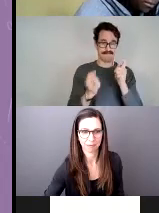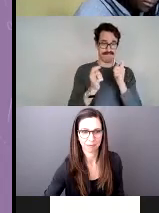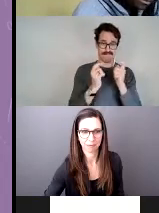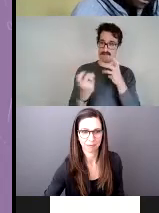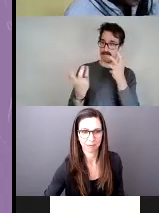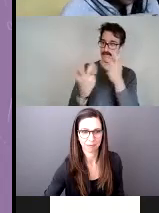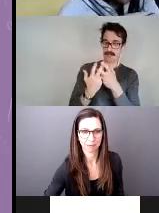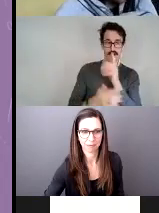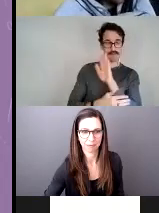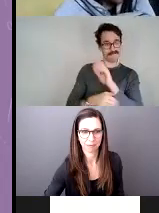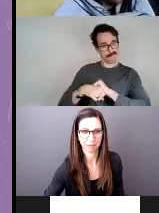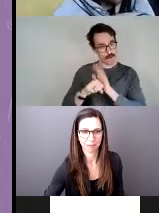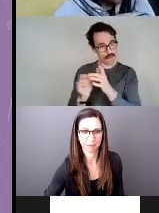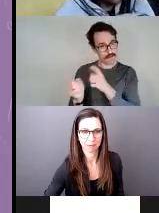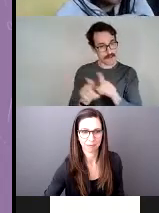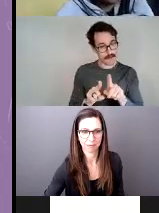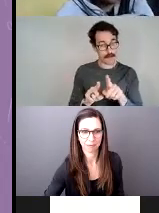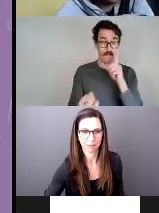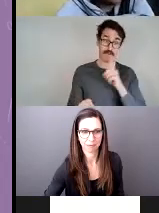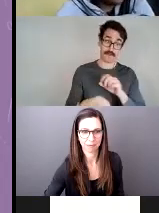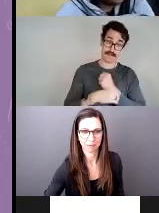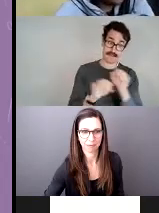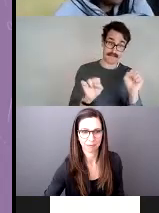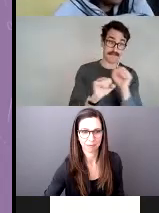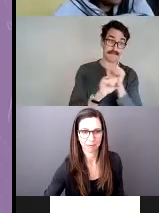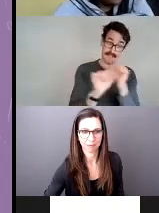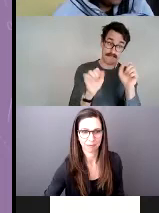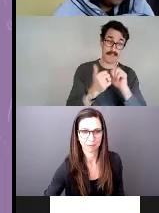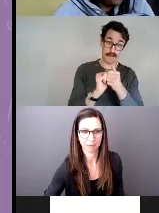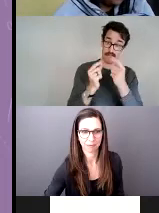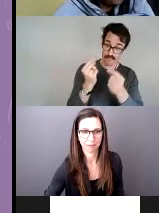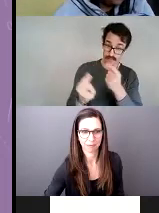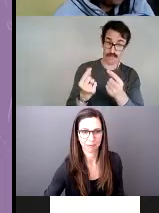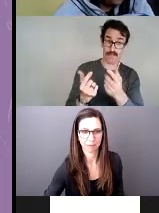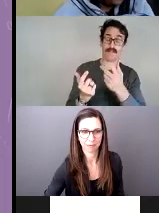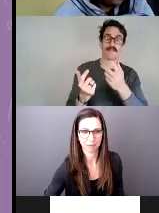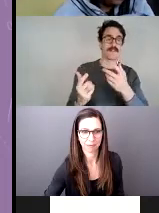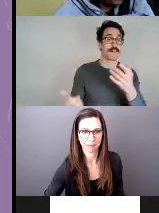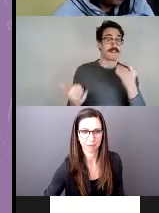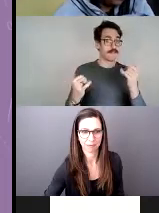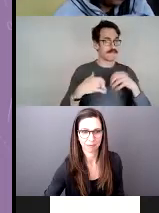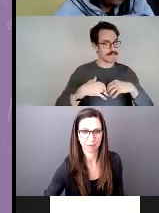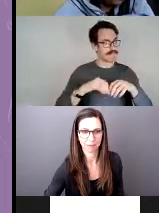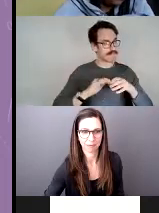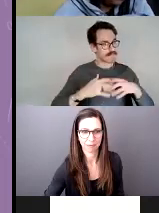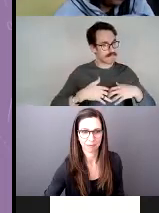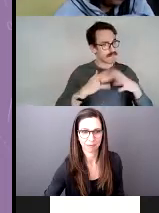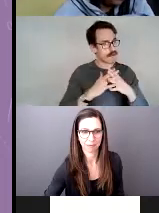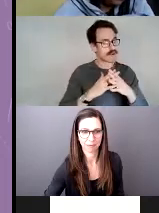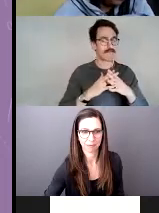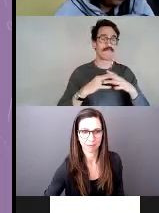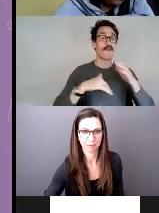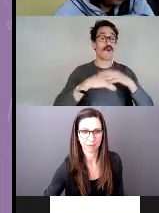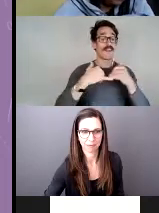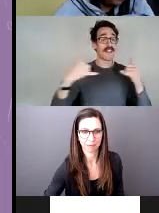planning, we launched an online chat. And so the online chat launched in November. It is not